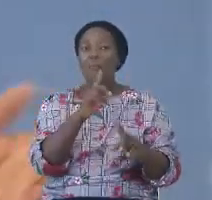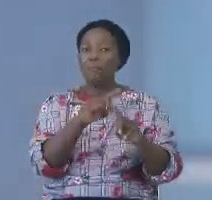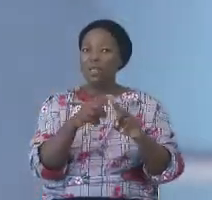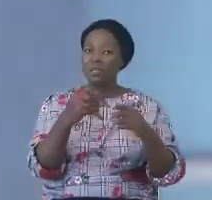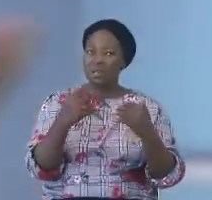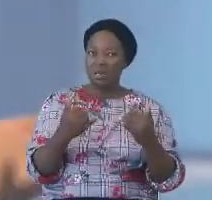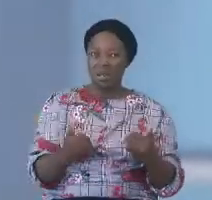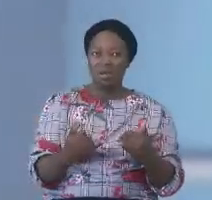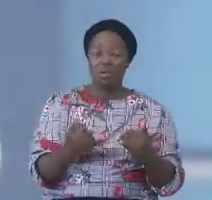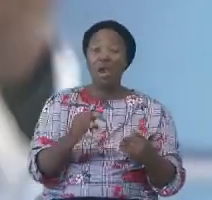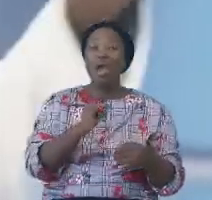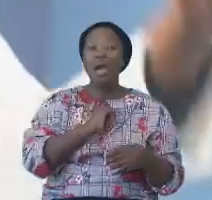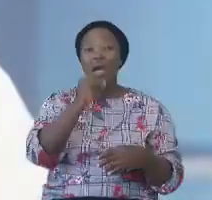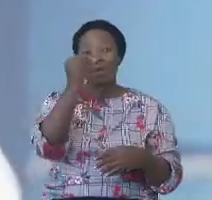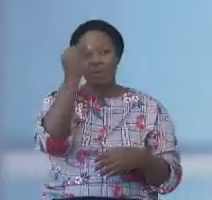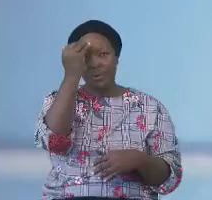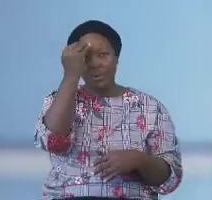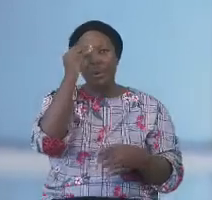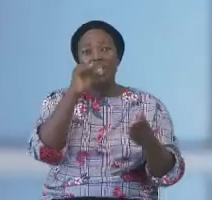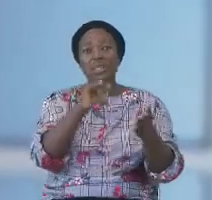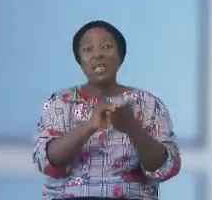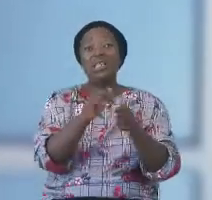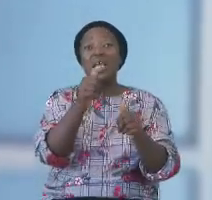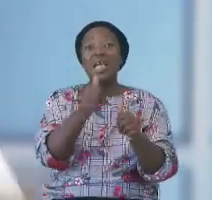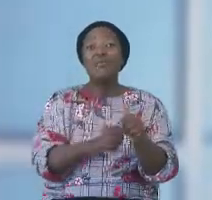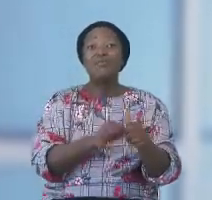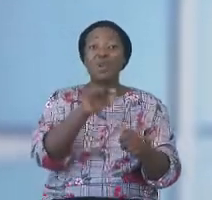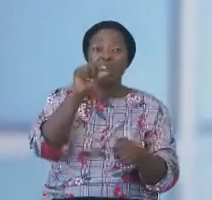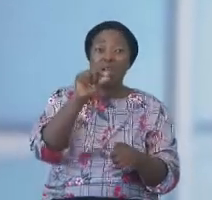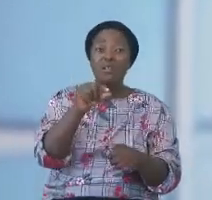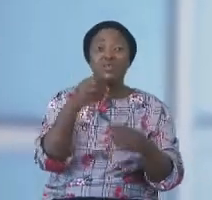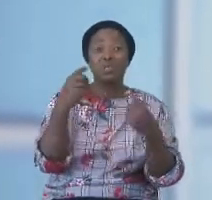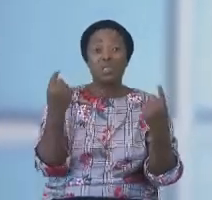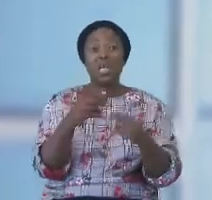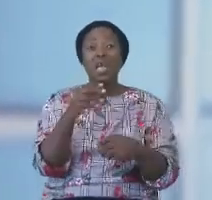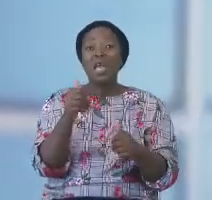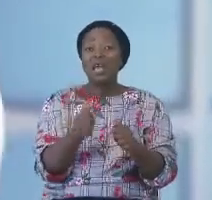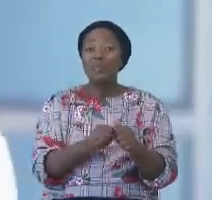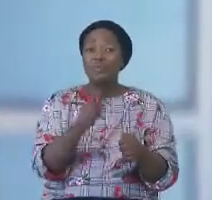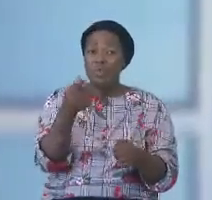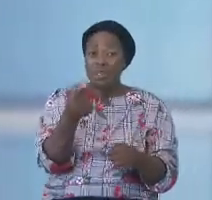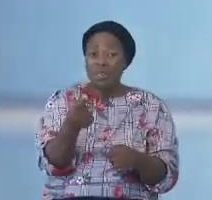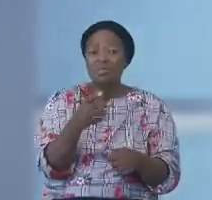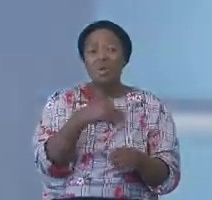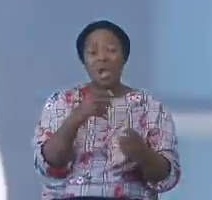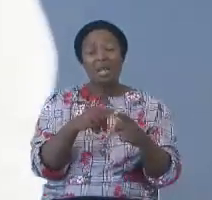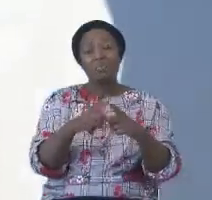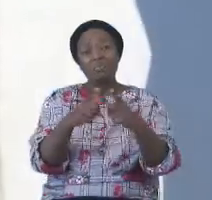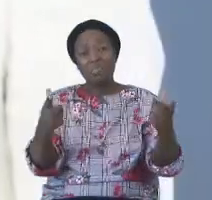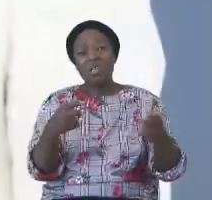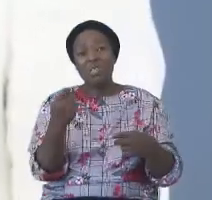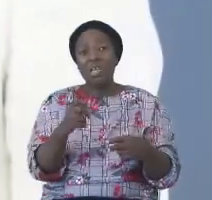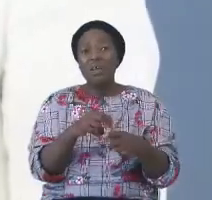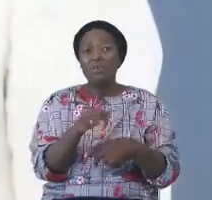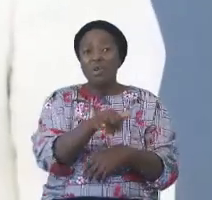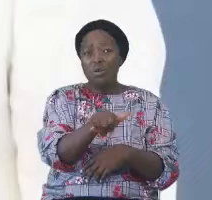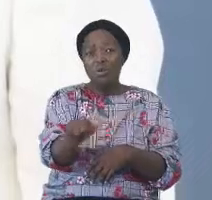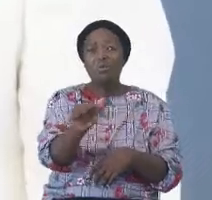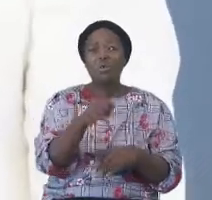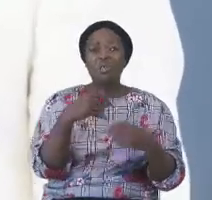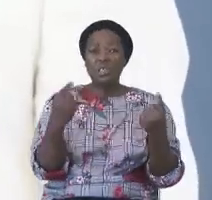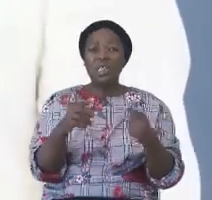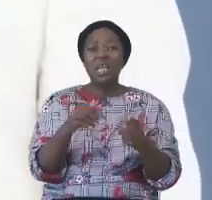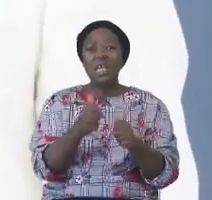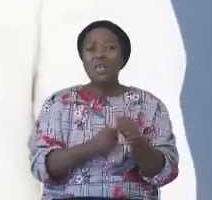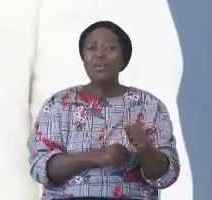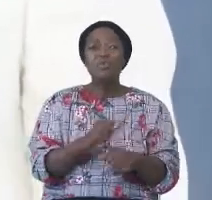arch of a natural human person but now i know that every little scene